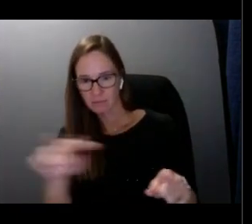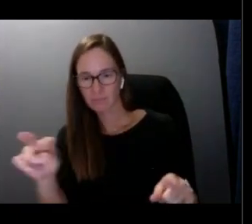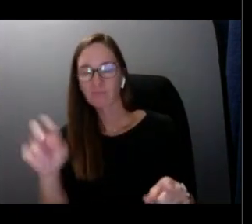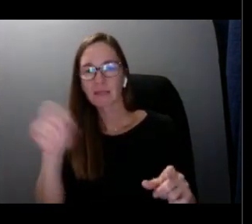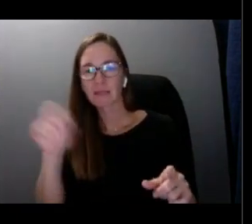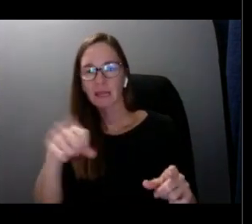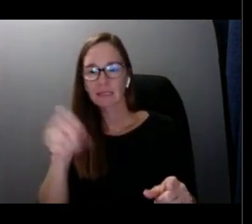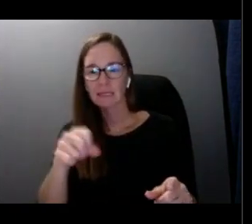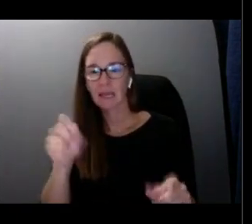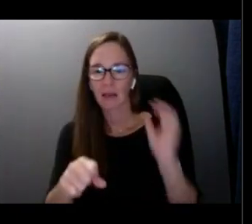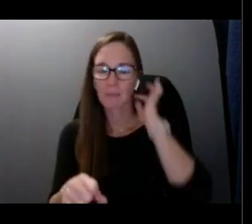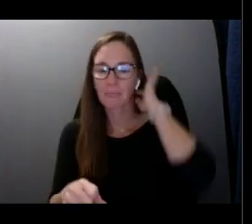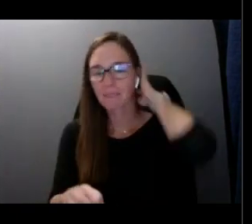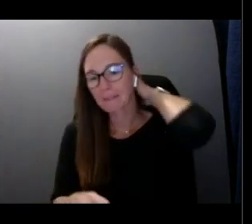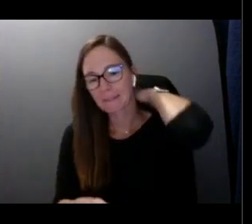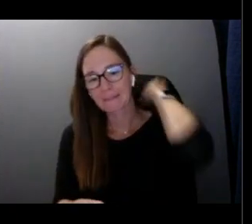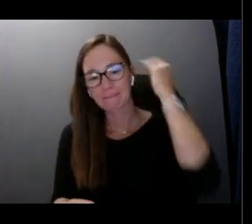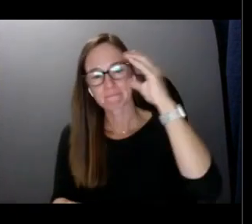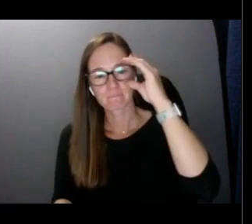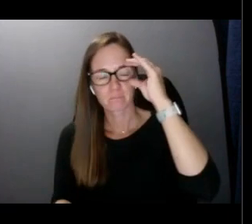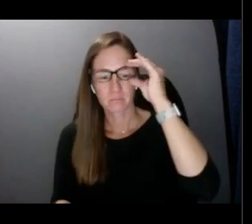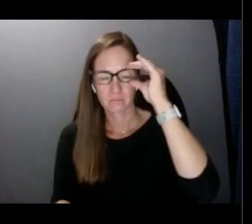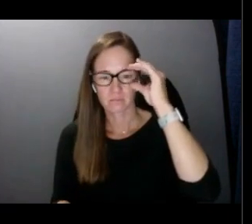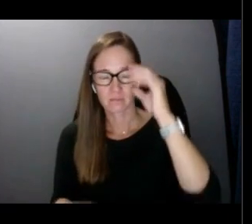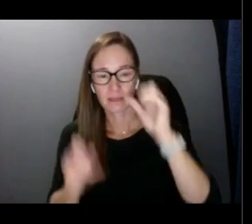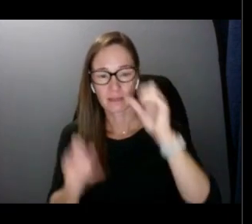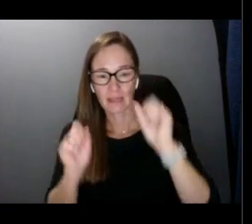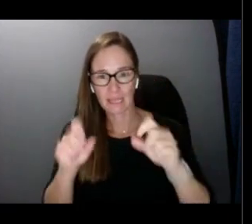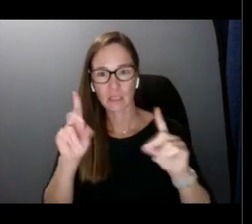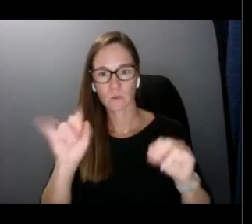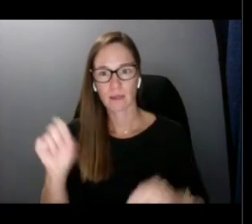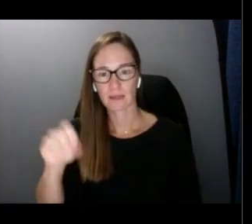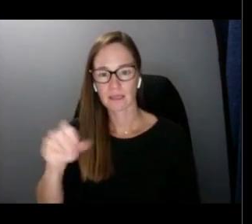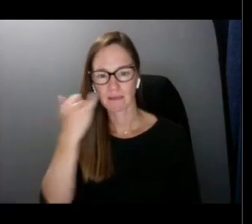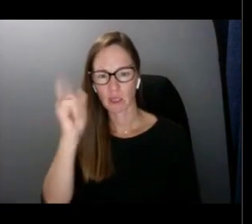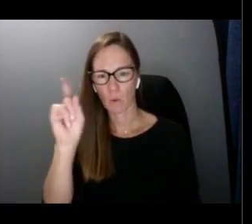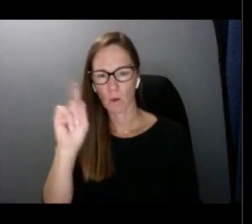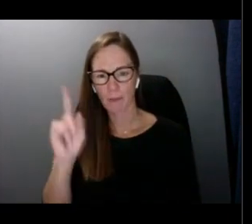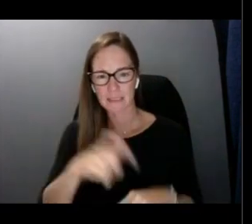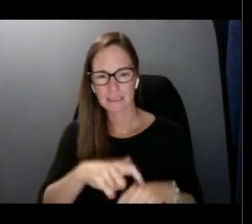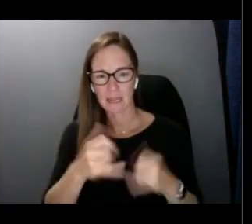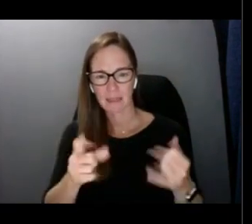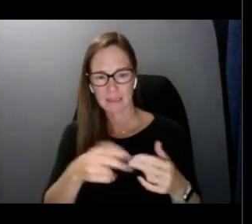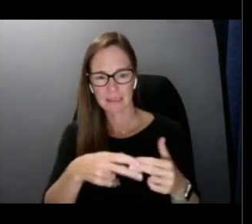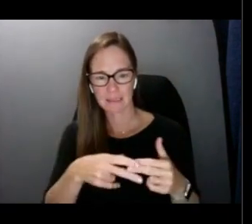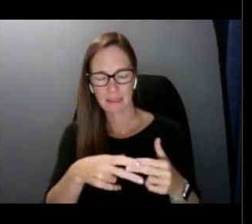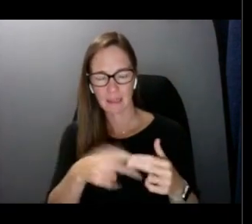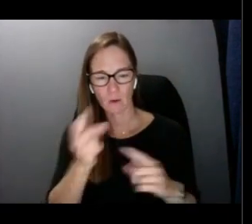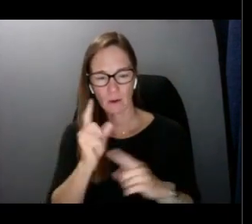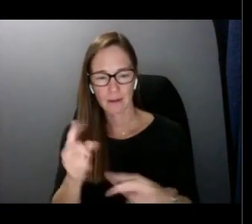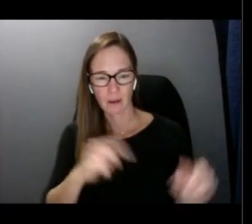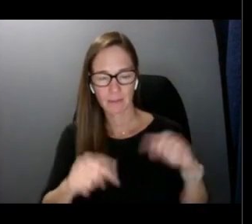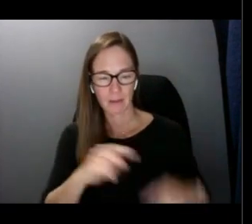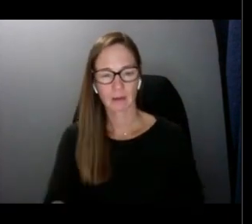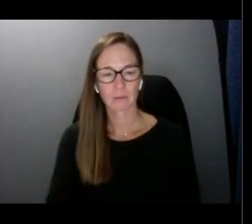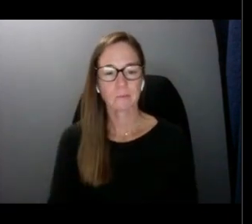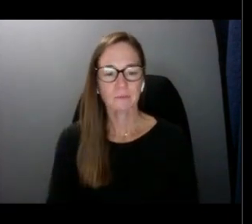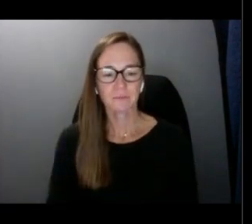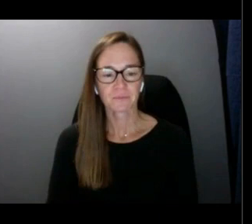Yeah, I can do that if I know where my timeline slide is.